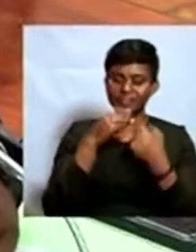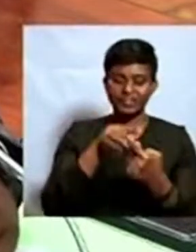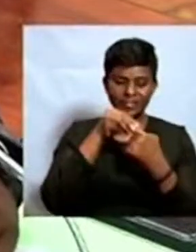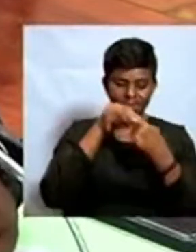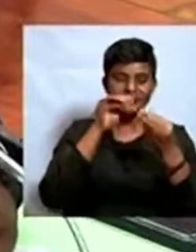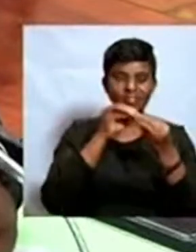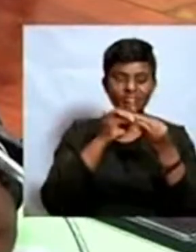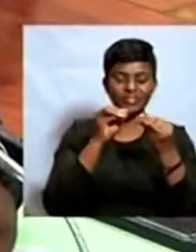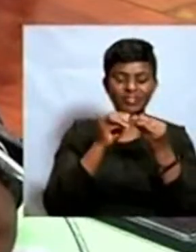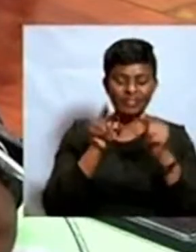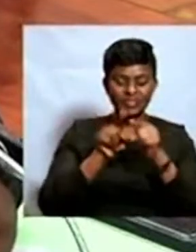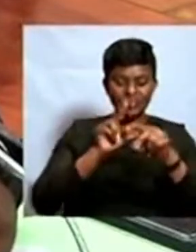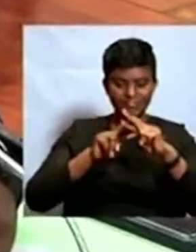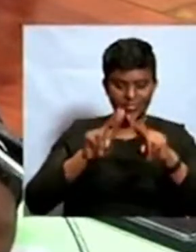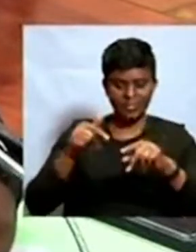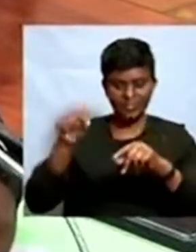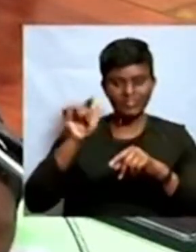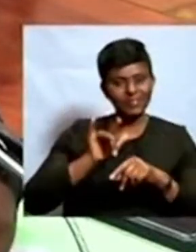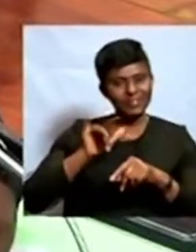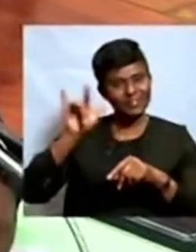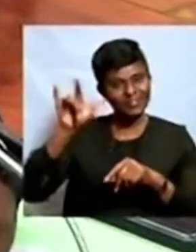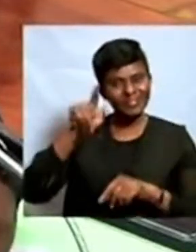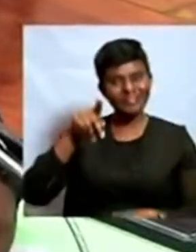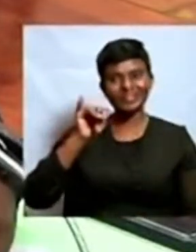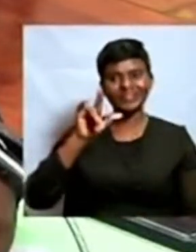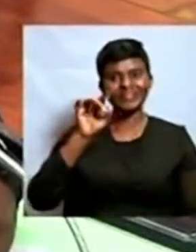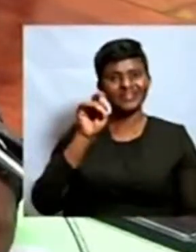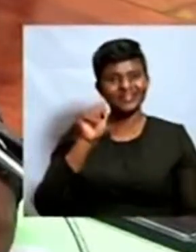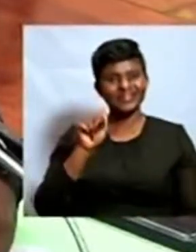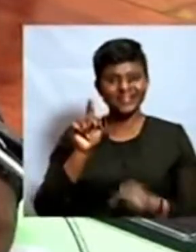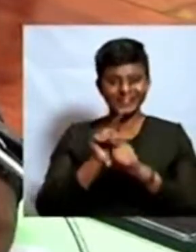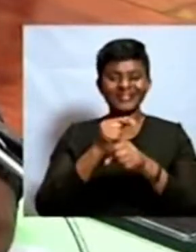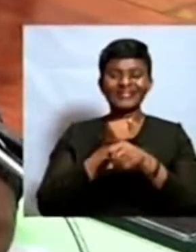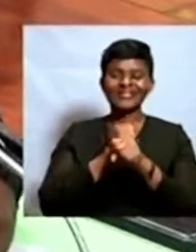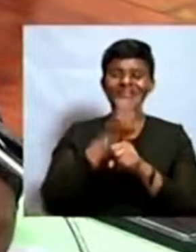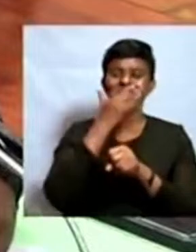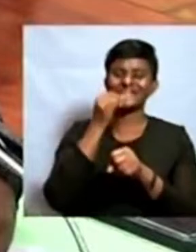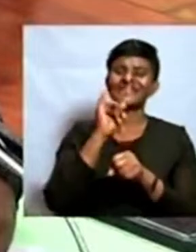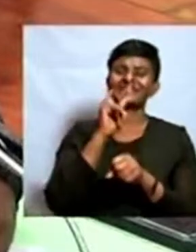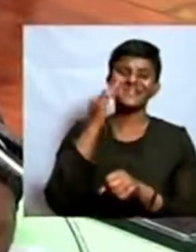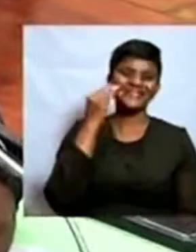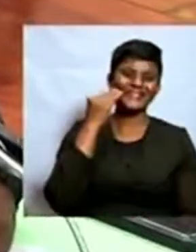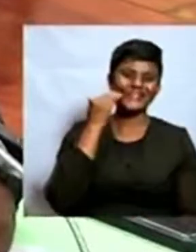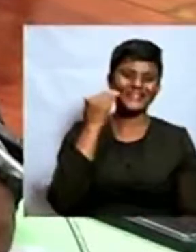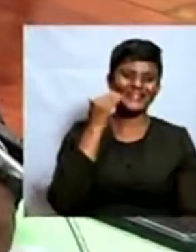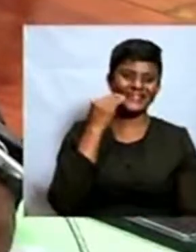that the chair is also a pilot, so it even makes it better.